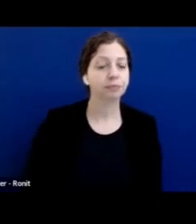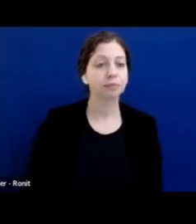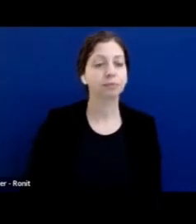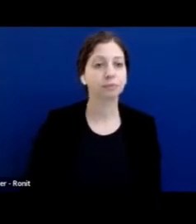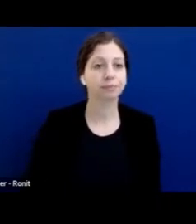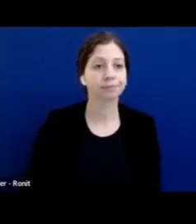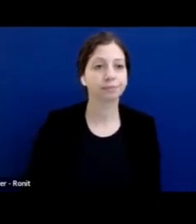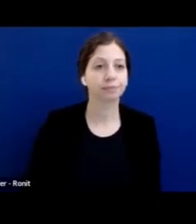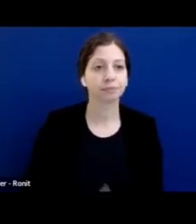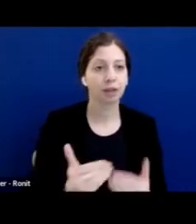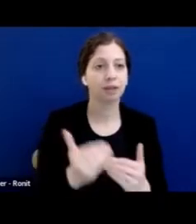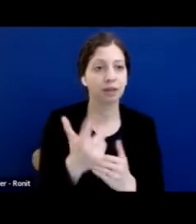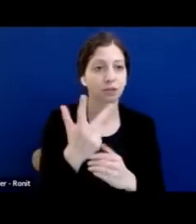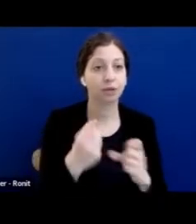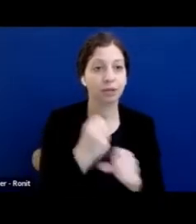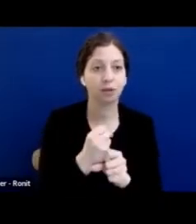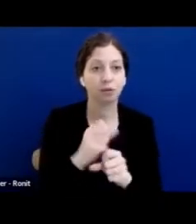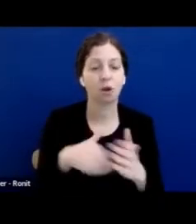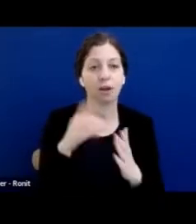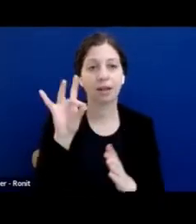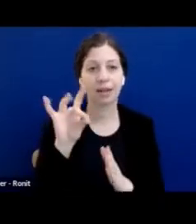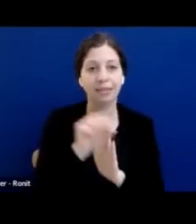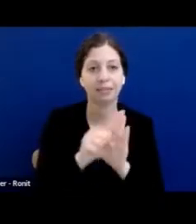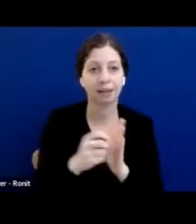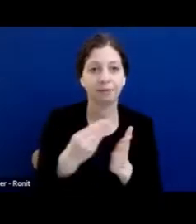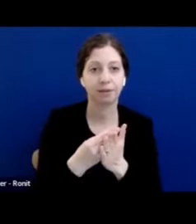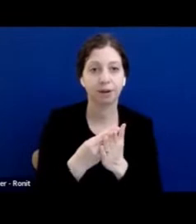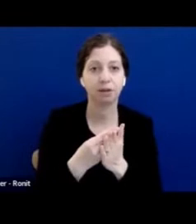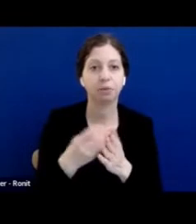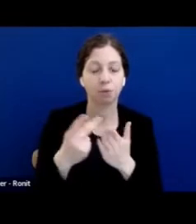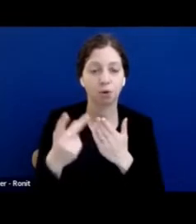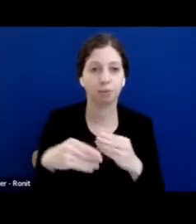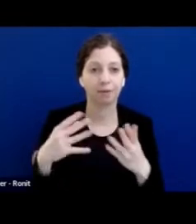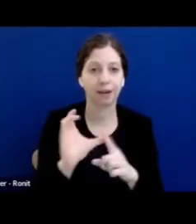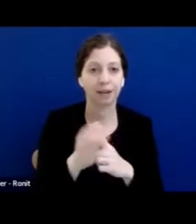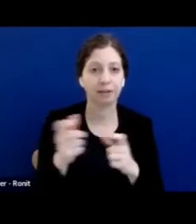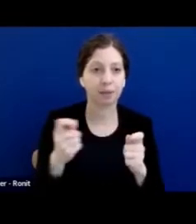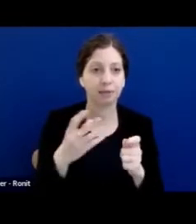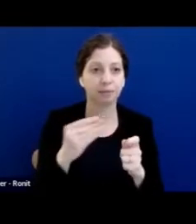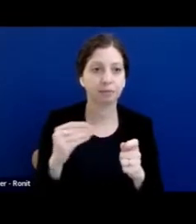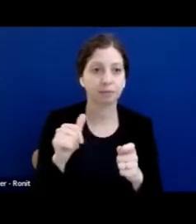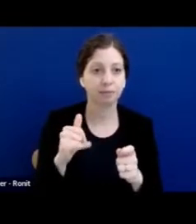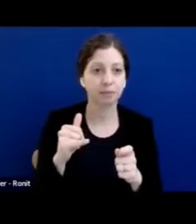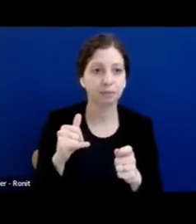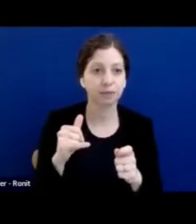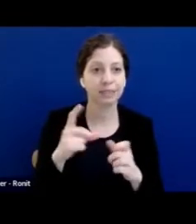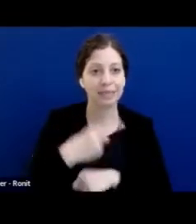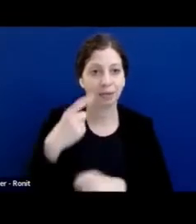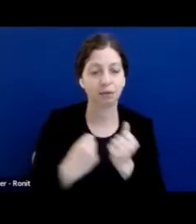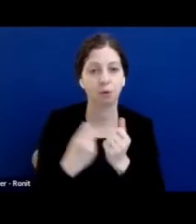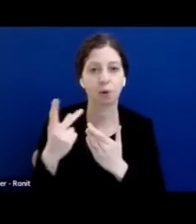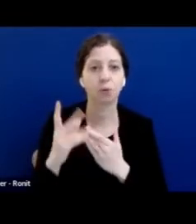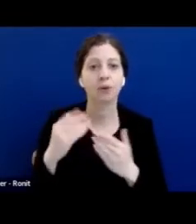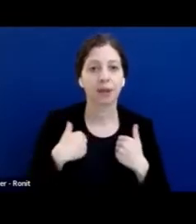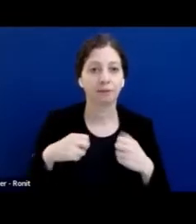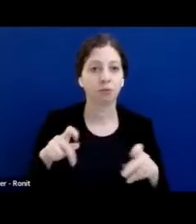Over the next 3 years, all of the 8 state-funded programs that provide case management and clubhouse or day support programs will have the opportunity to